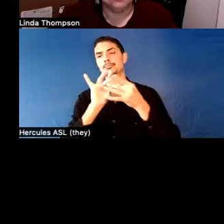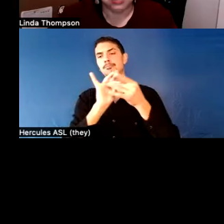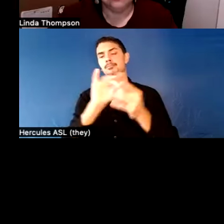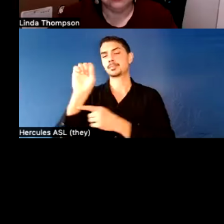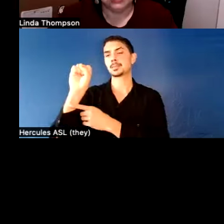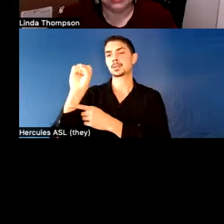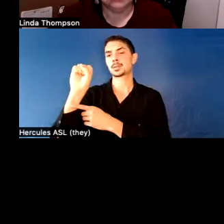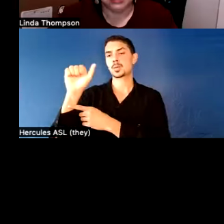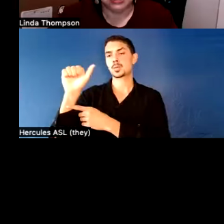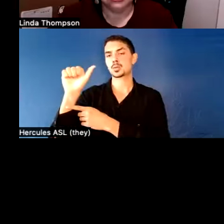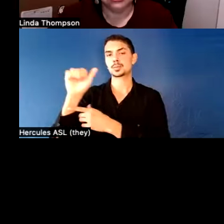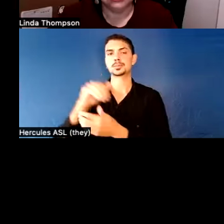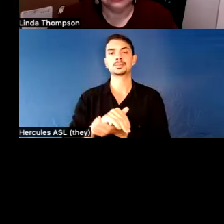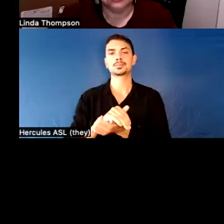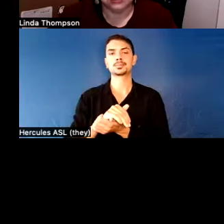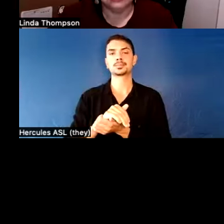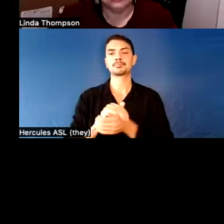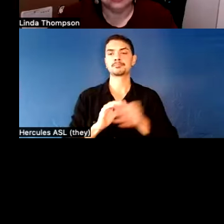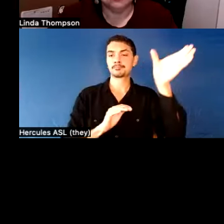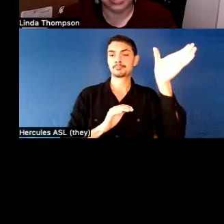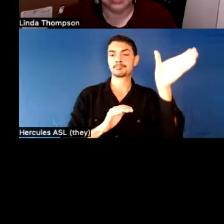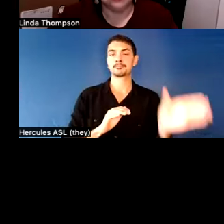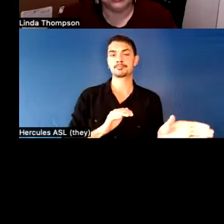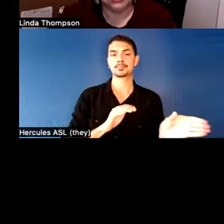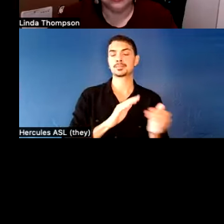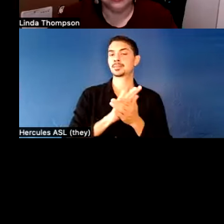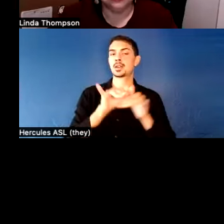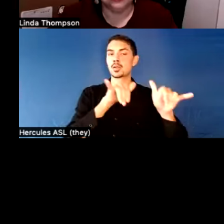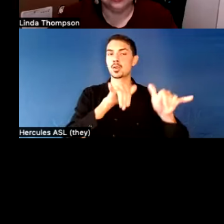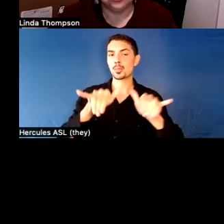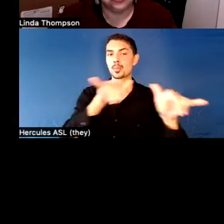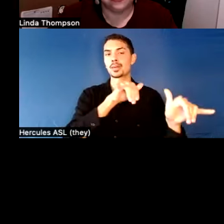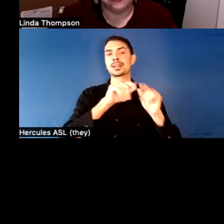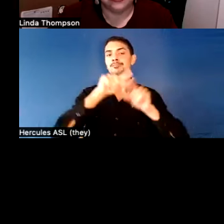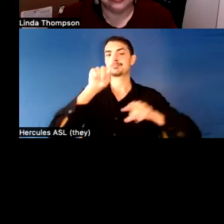Some have immediate reactions and some react much later.